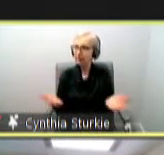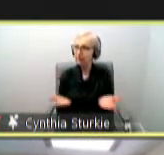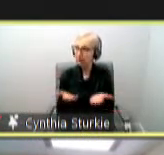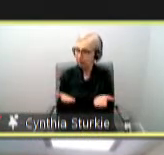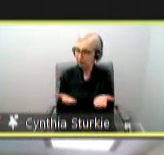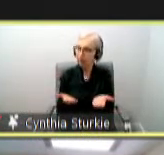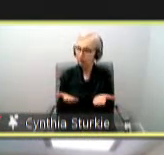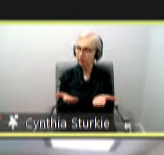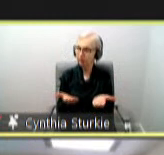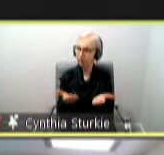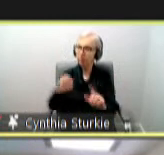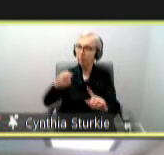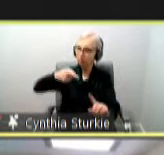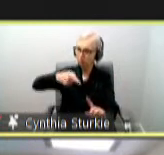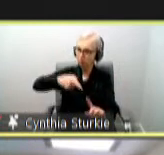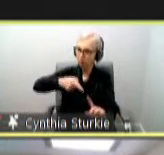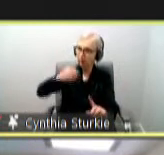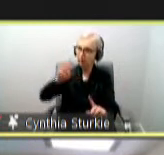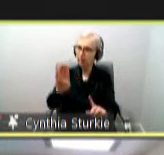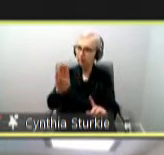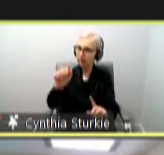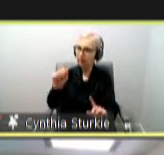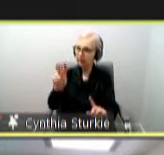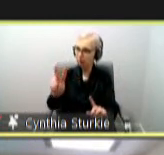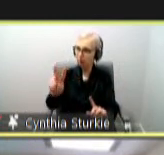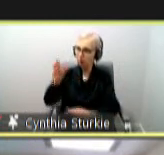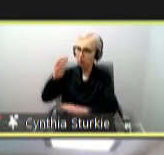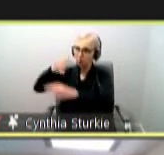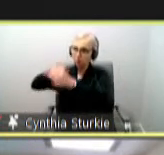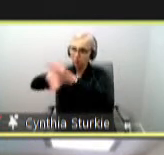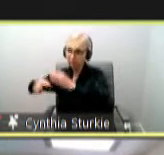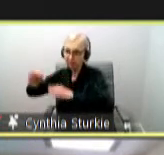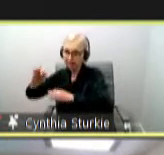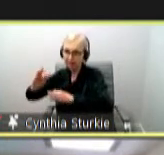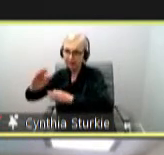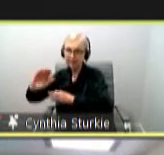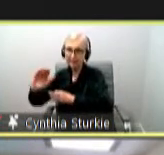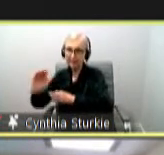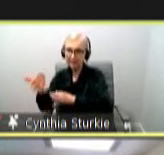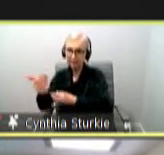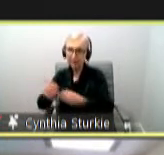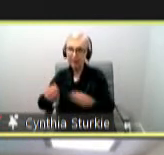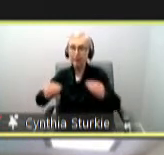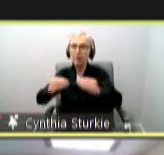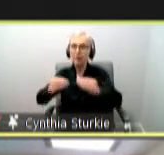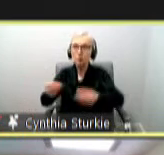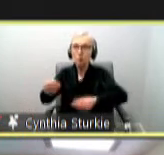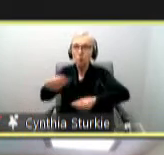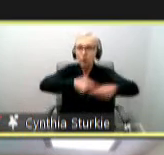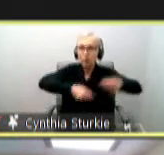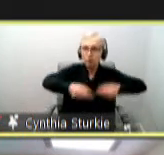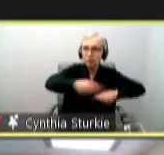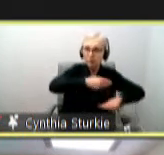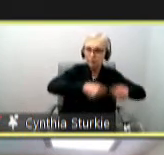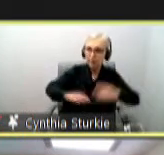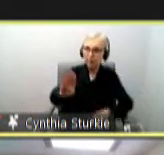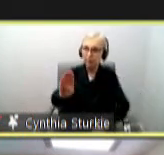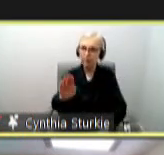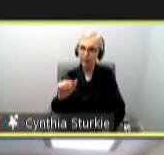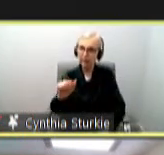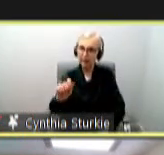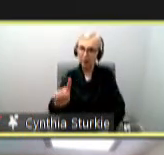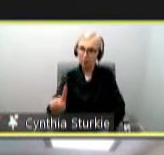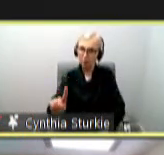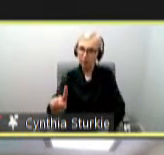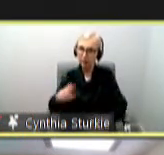point, that fact that BA.2 is replacing BA.1 suggests that it might be more transmissible than BA.1, and could potentially